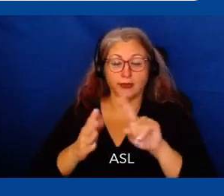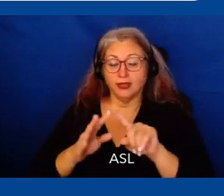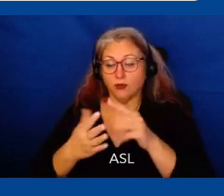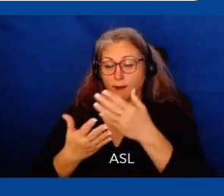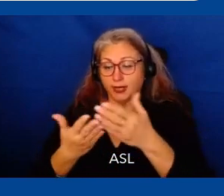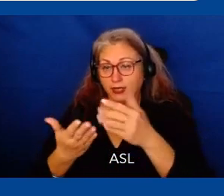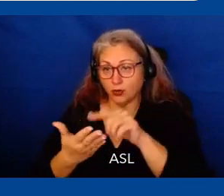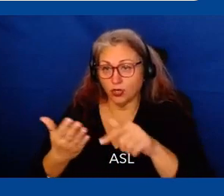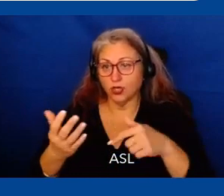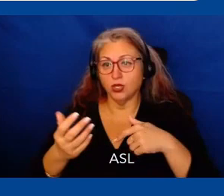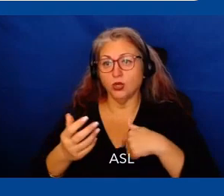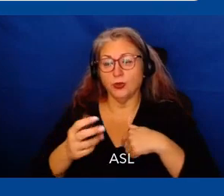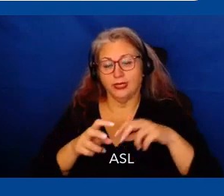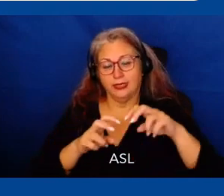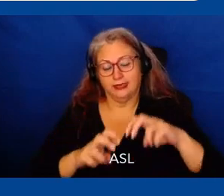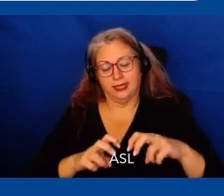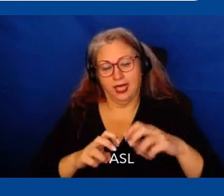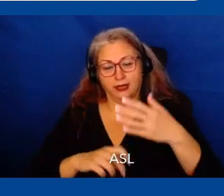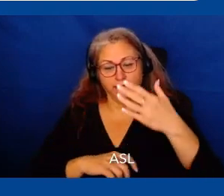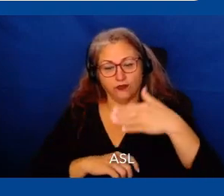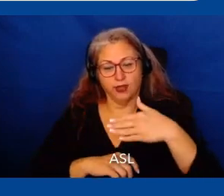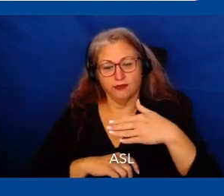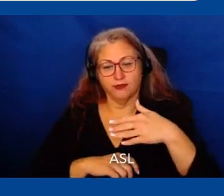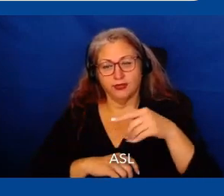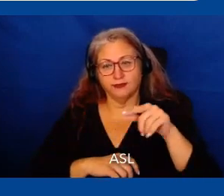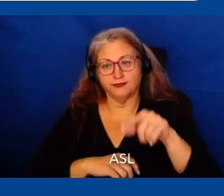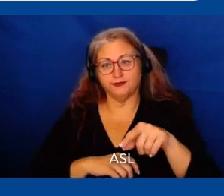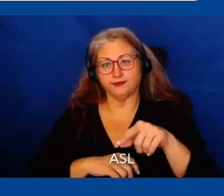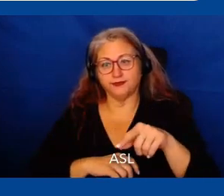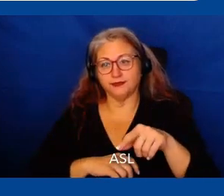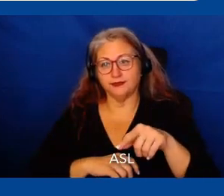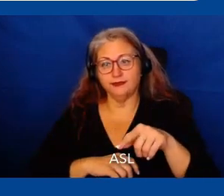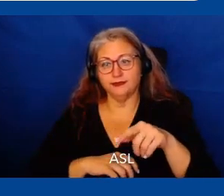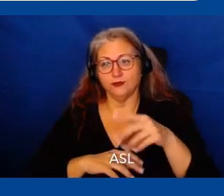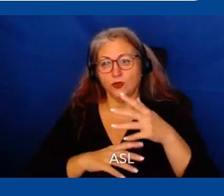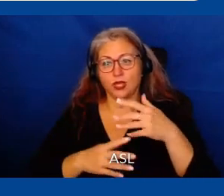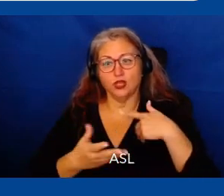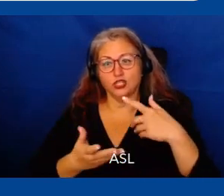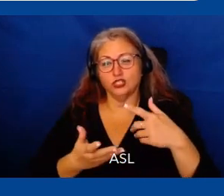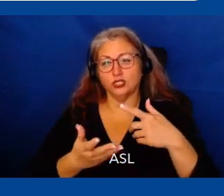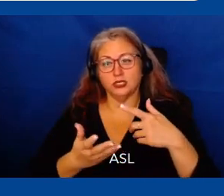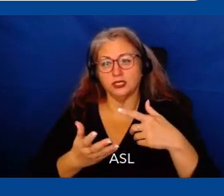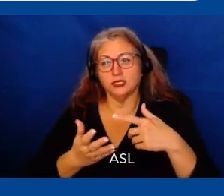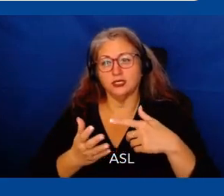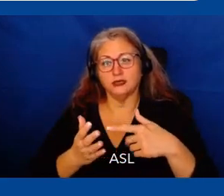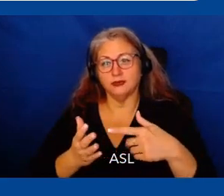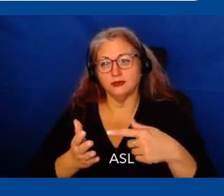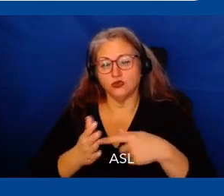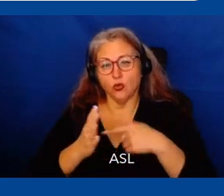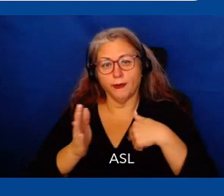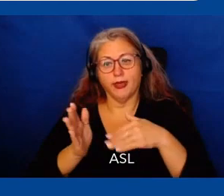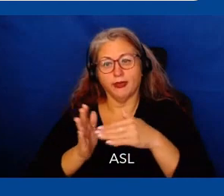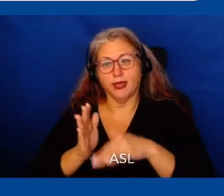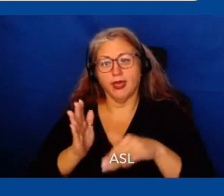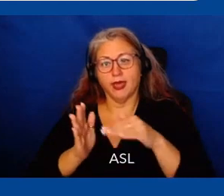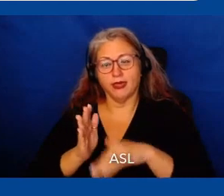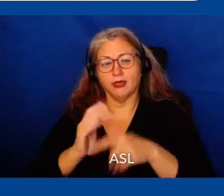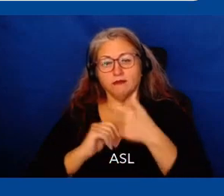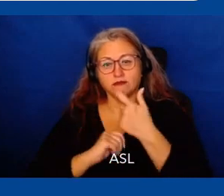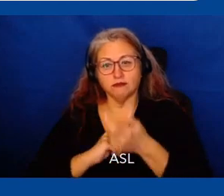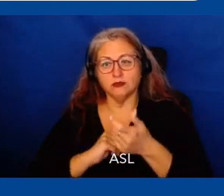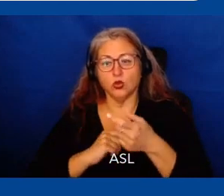we sat in front of the TV, and she played that once and again.